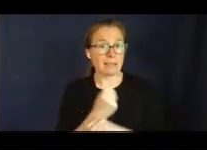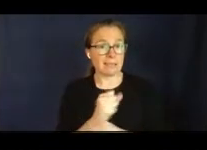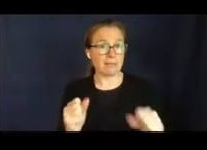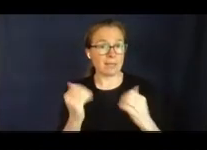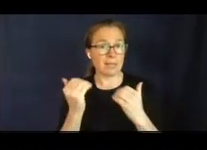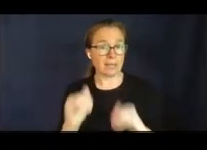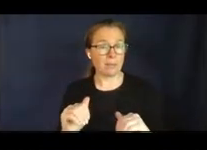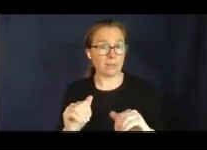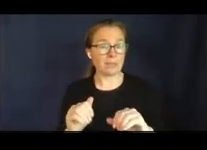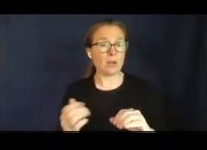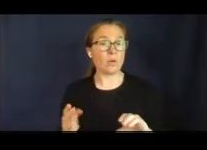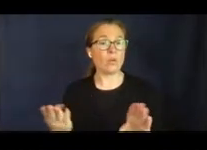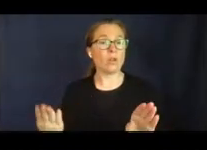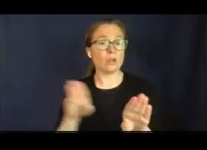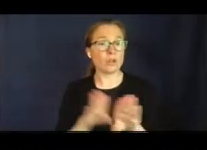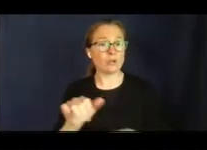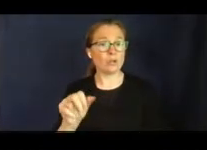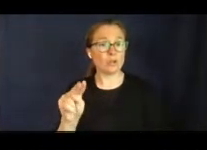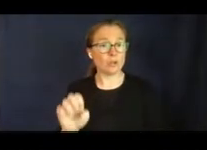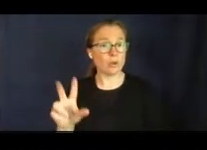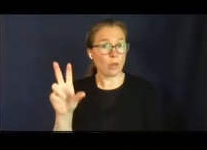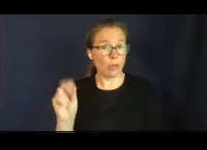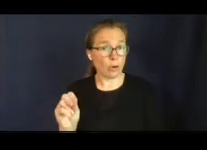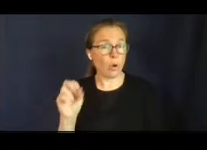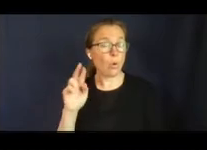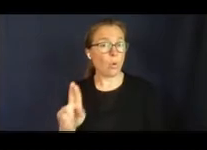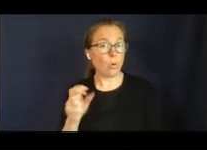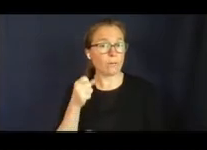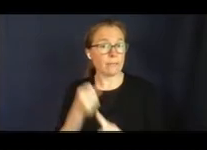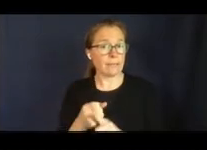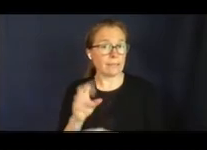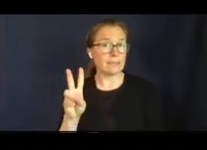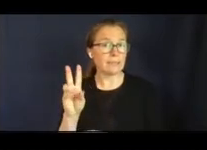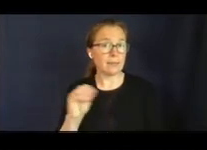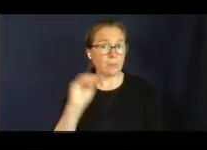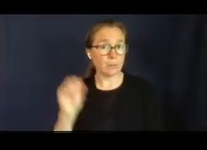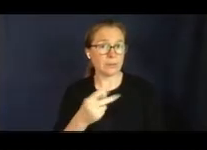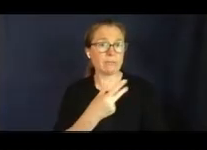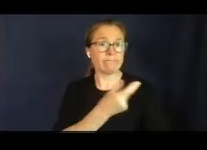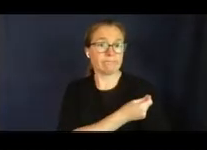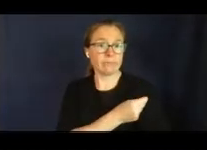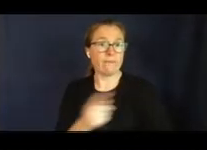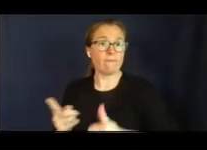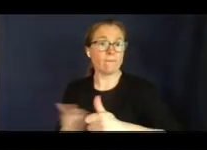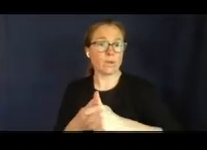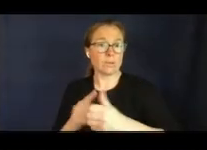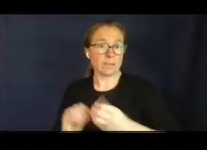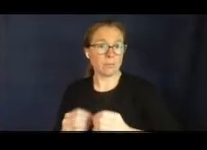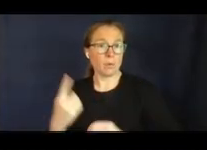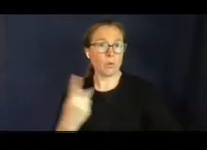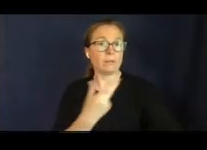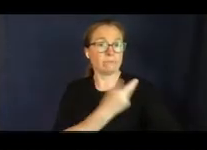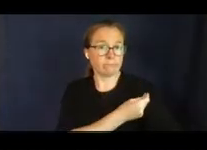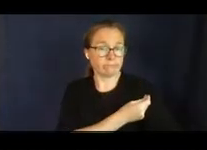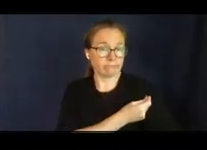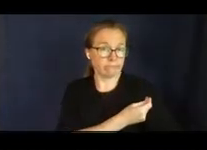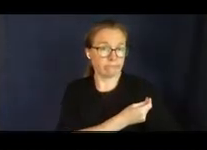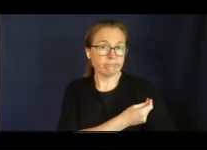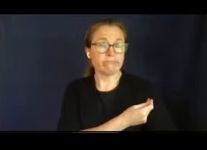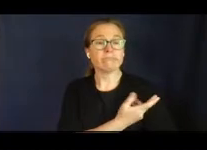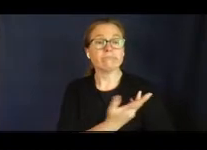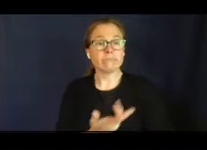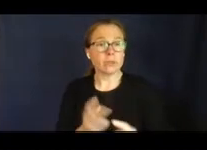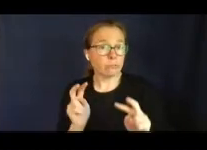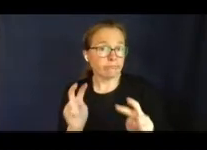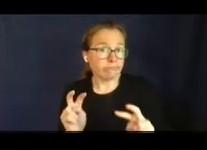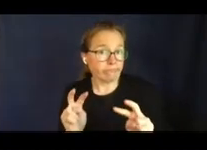when 70% of adults in Oregon have received the first doses of the vaccine, whichever comes first. So we are so